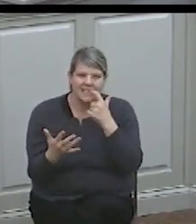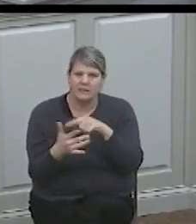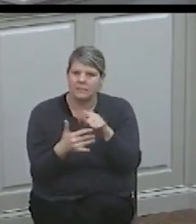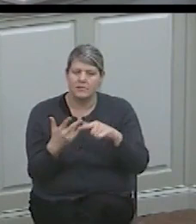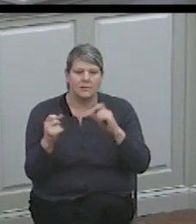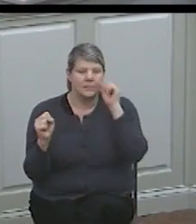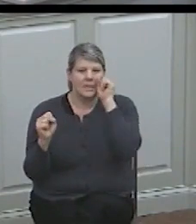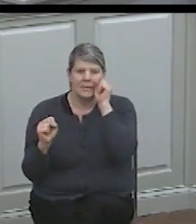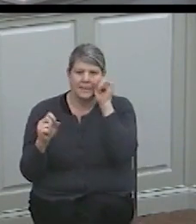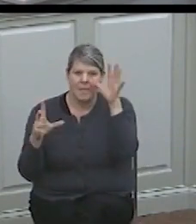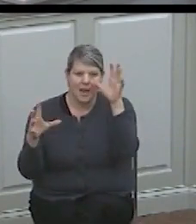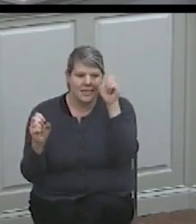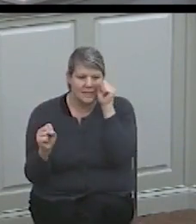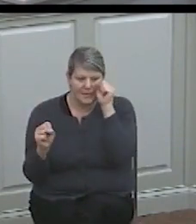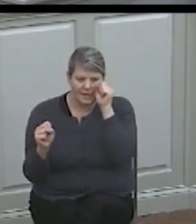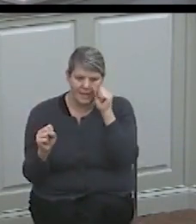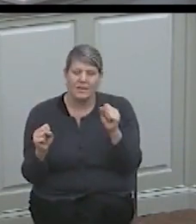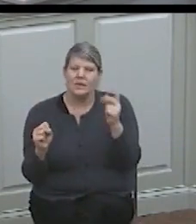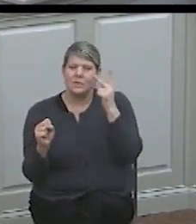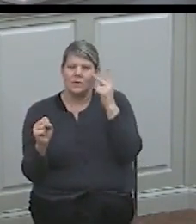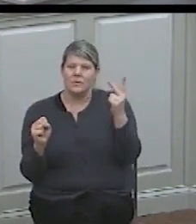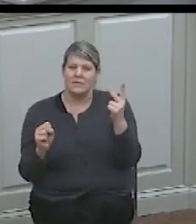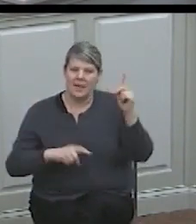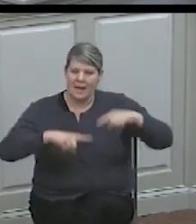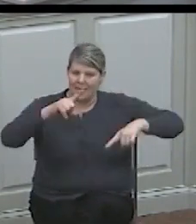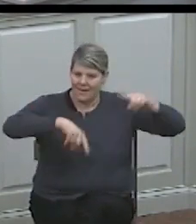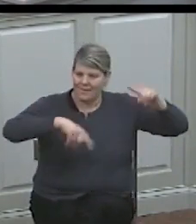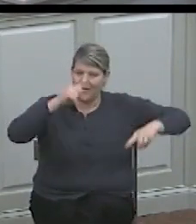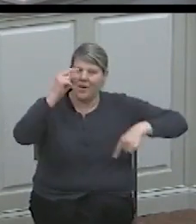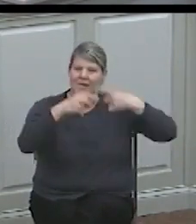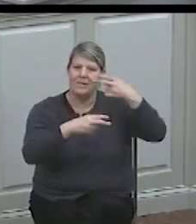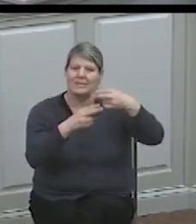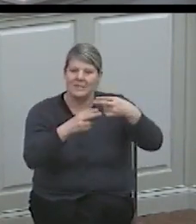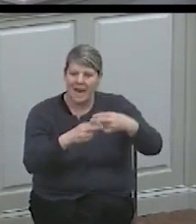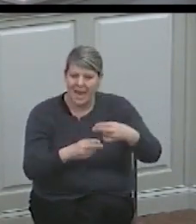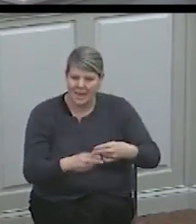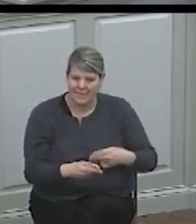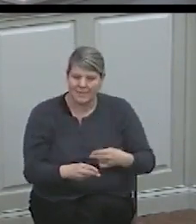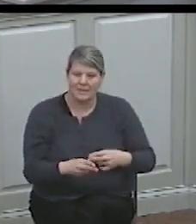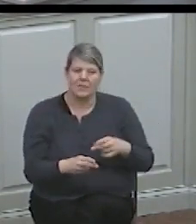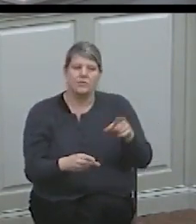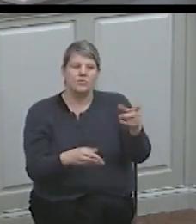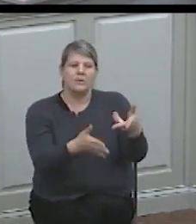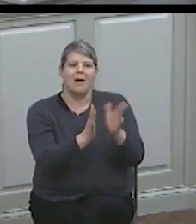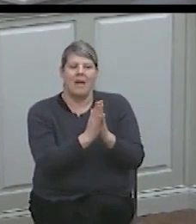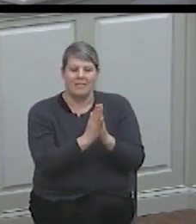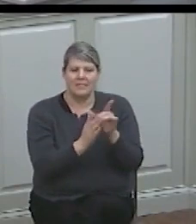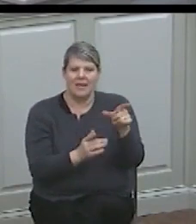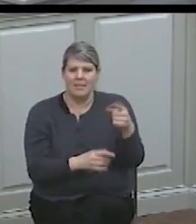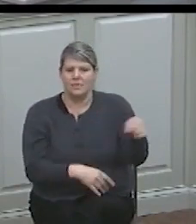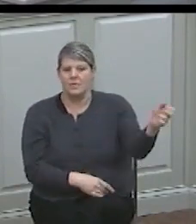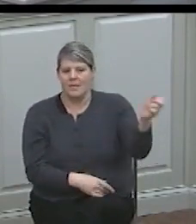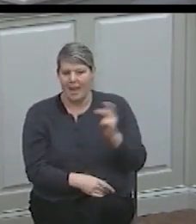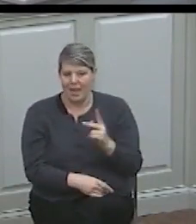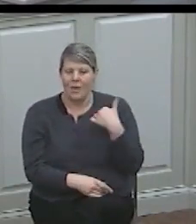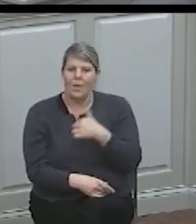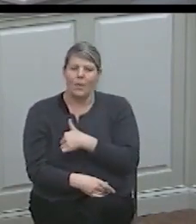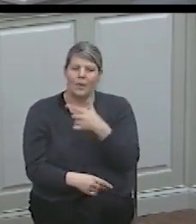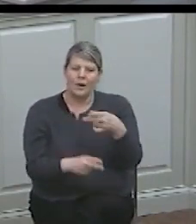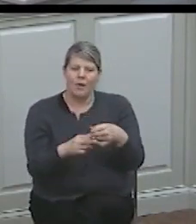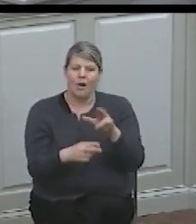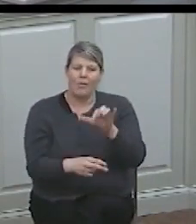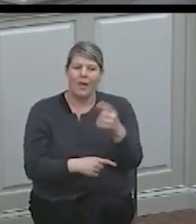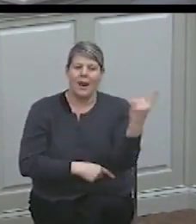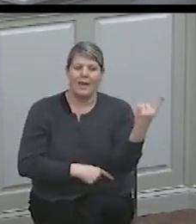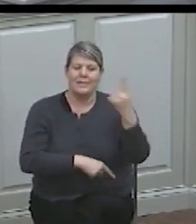the names who've been presented to this committee to ask about coming back. And we're calling it a day of an